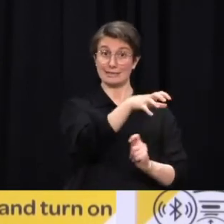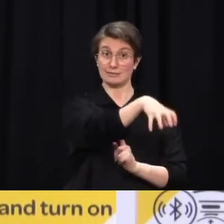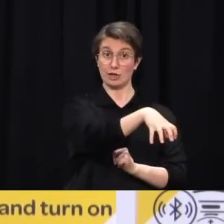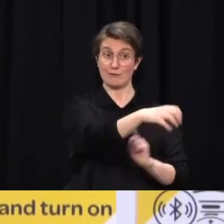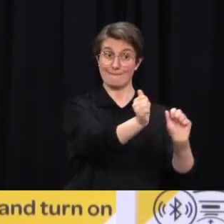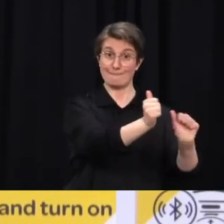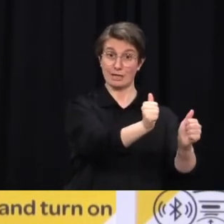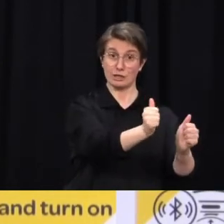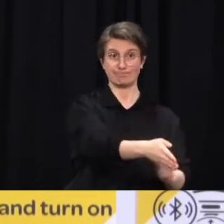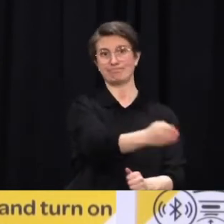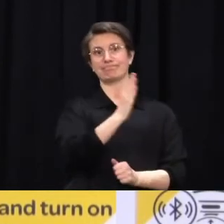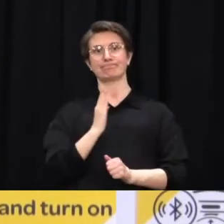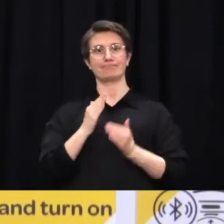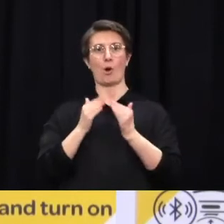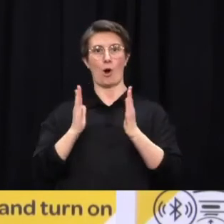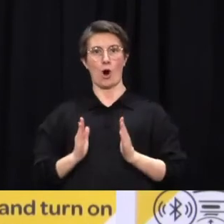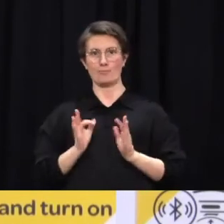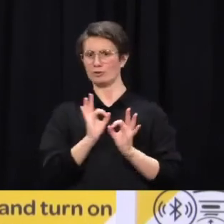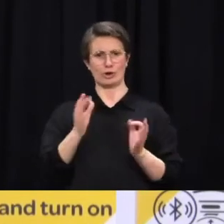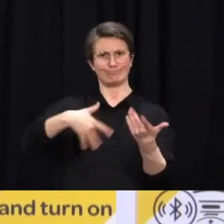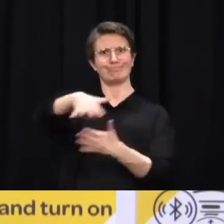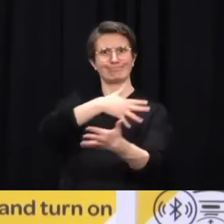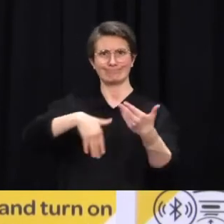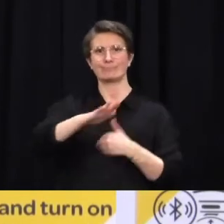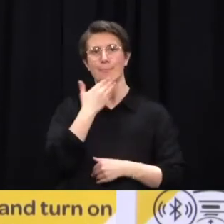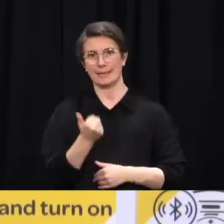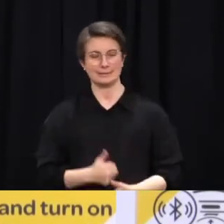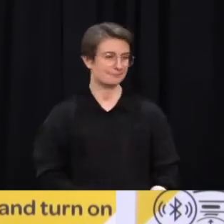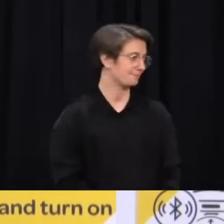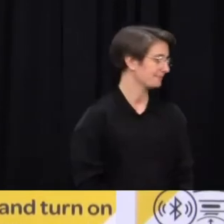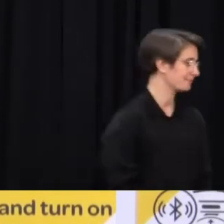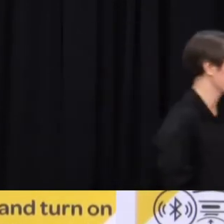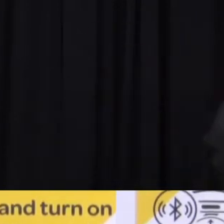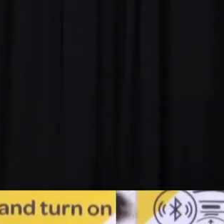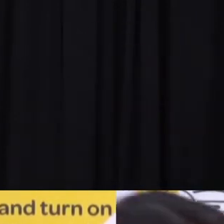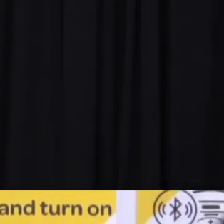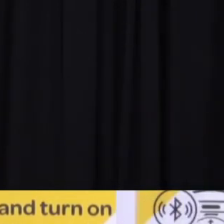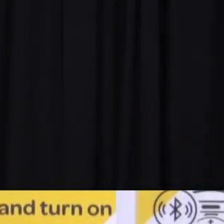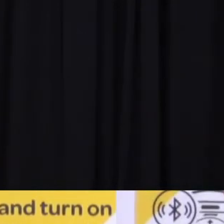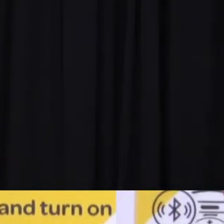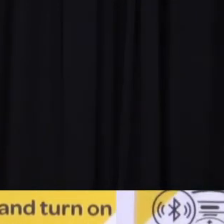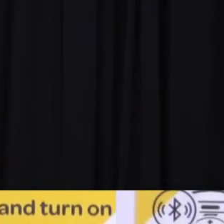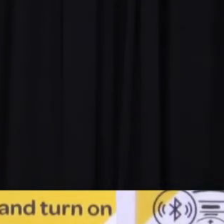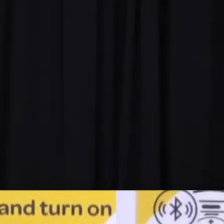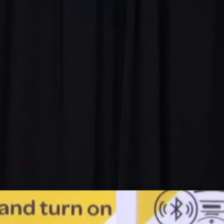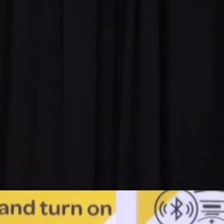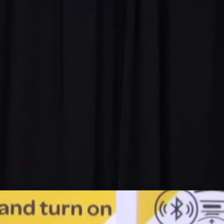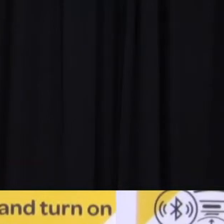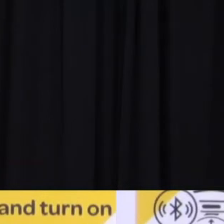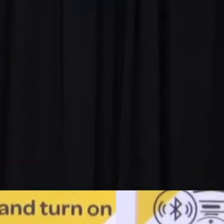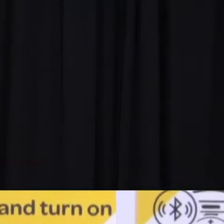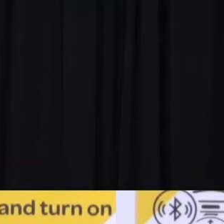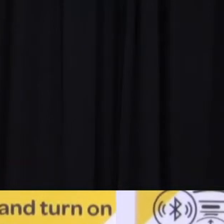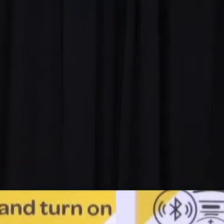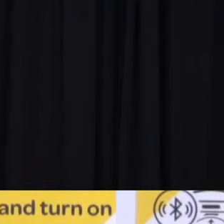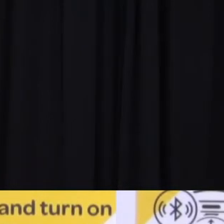into contact with anybody or going anywhere that you don't need to be. Thank you. Aged care facilities are having to close hospital